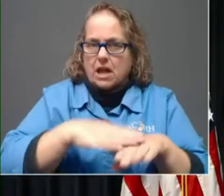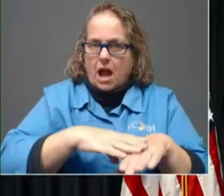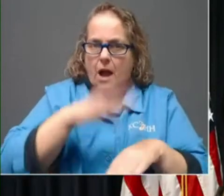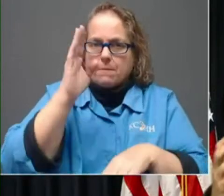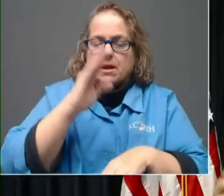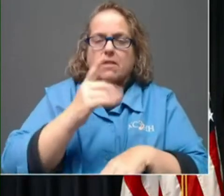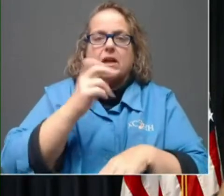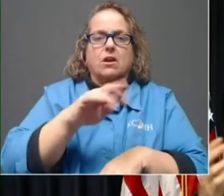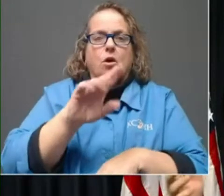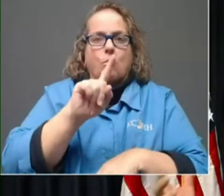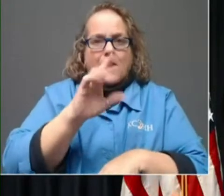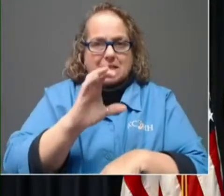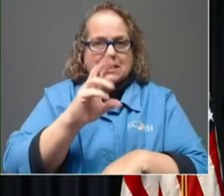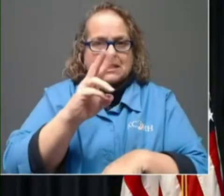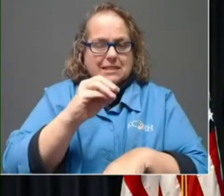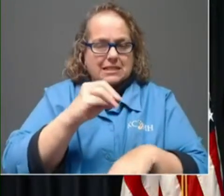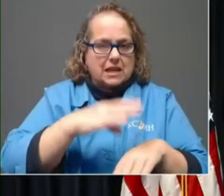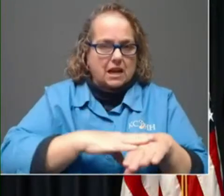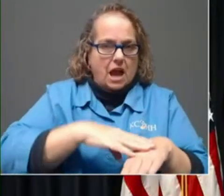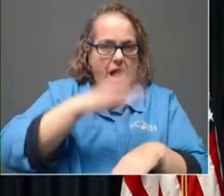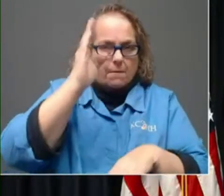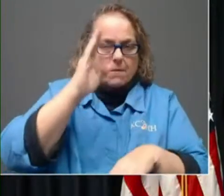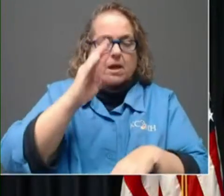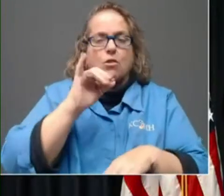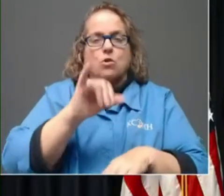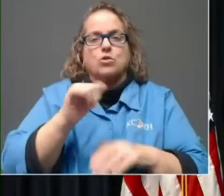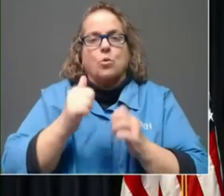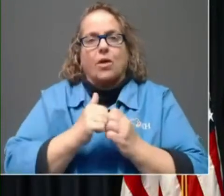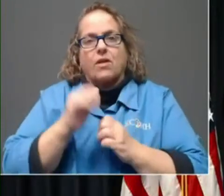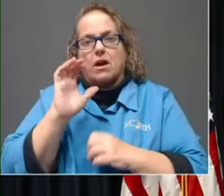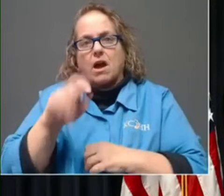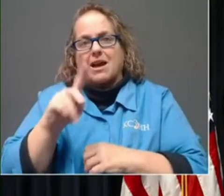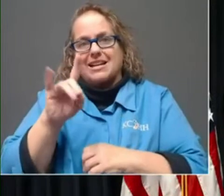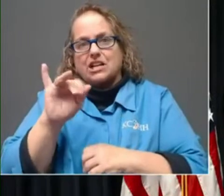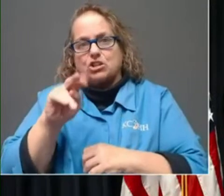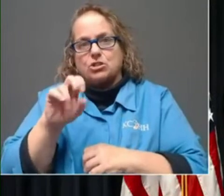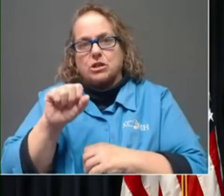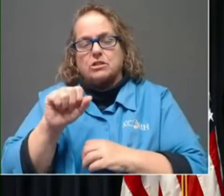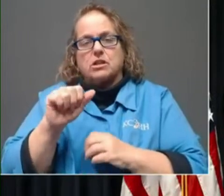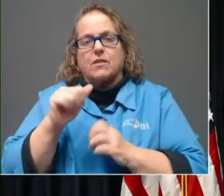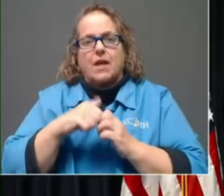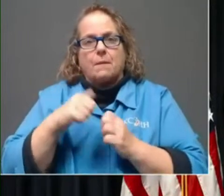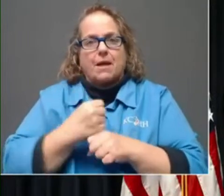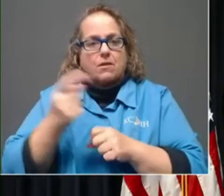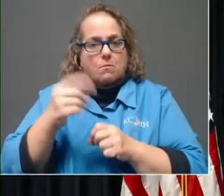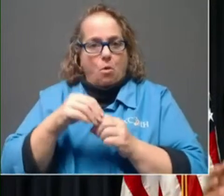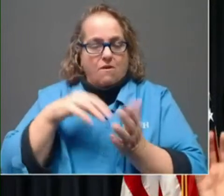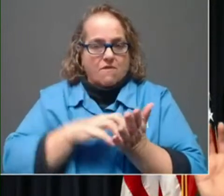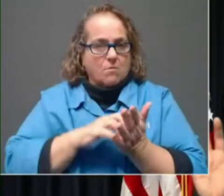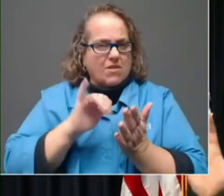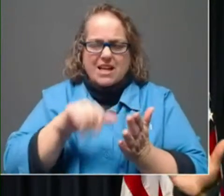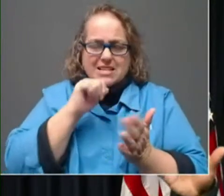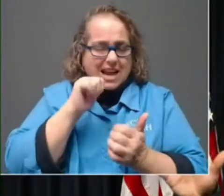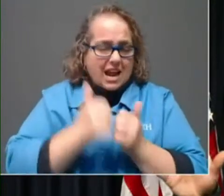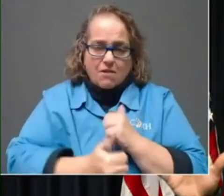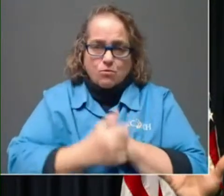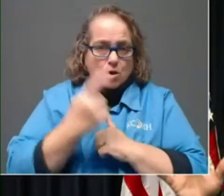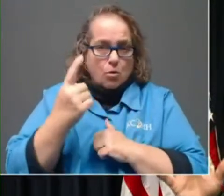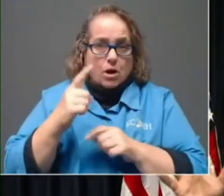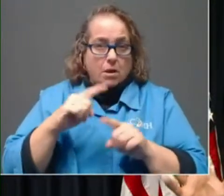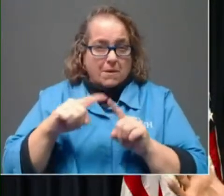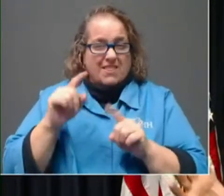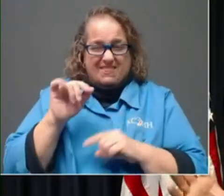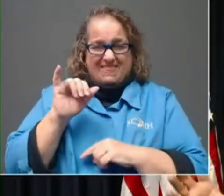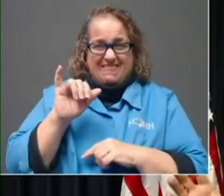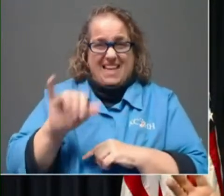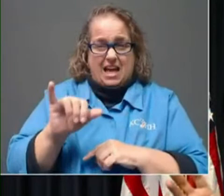1C, 60 and up, and those with conditions that would make them more vulnerable. Those aren't everybody in those groups, but that's